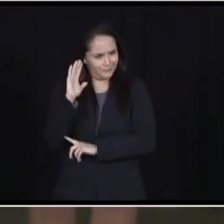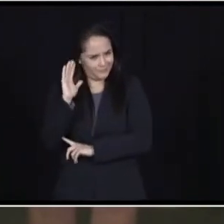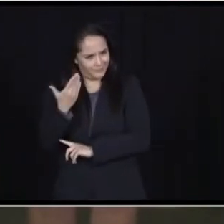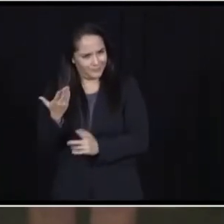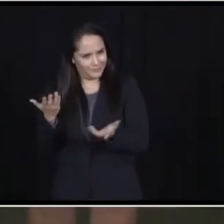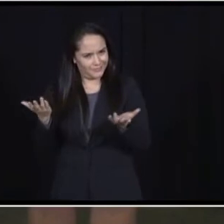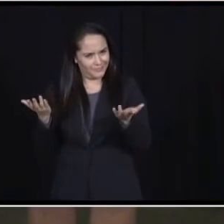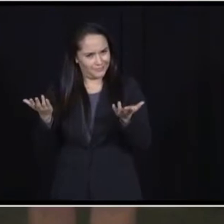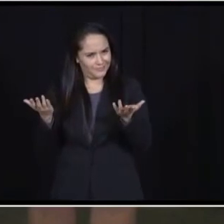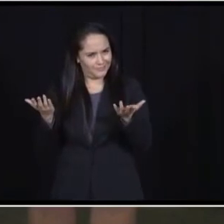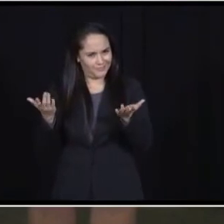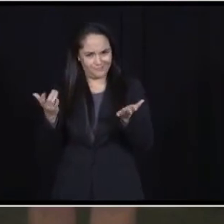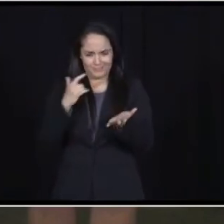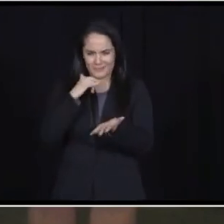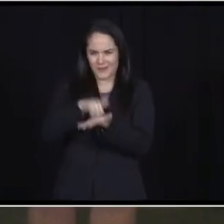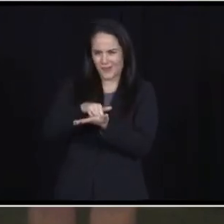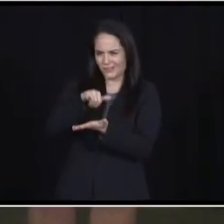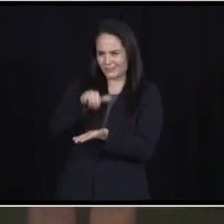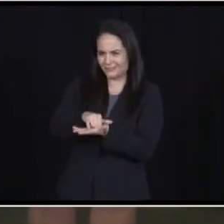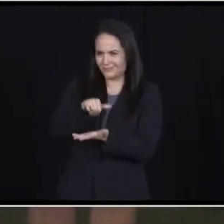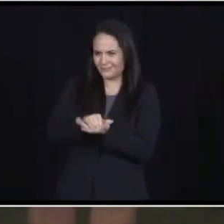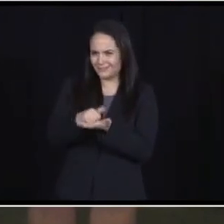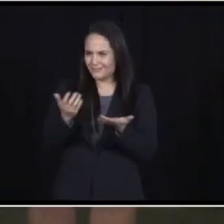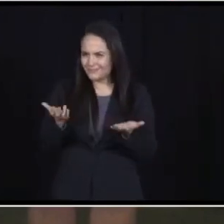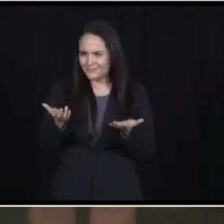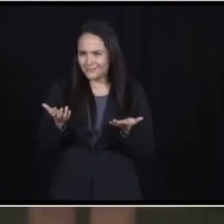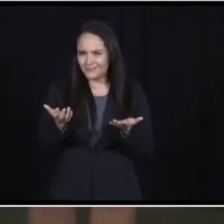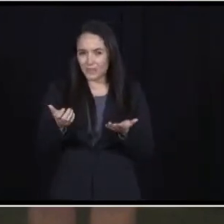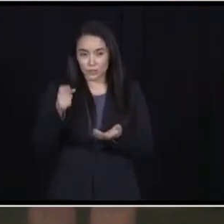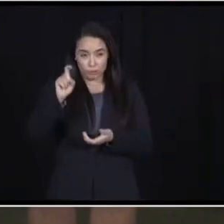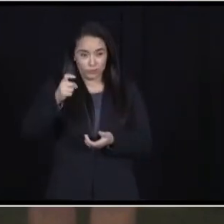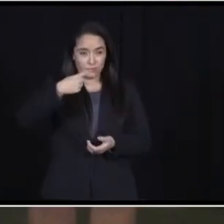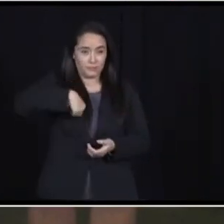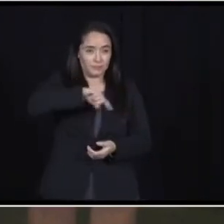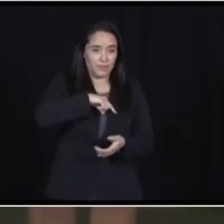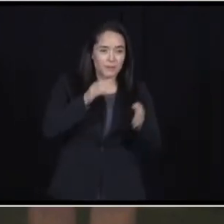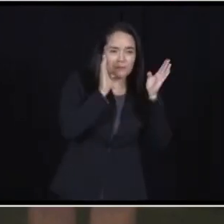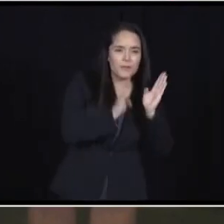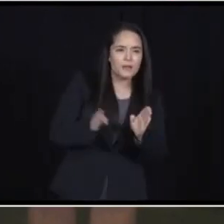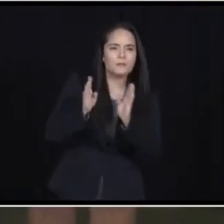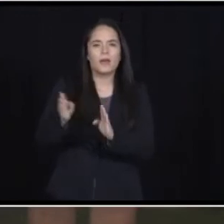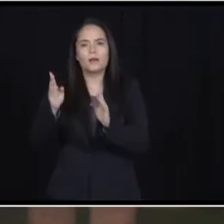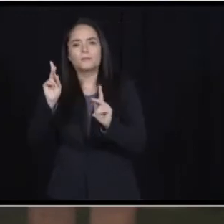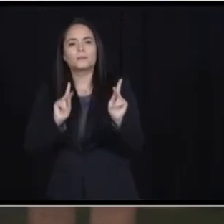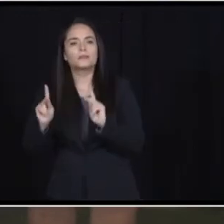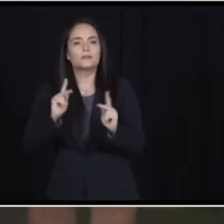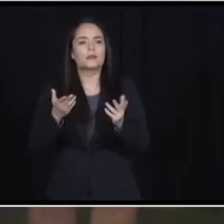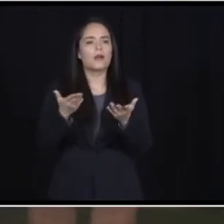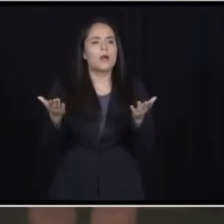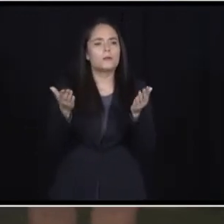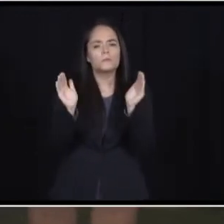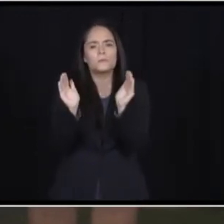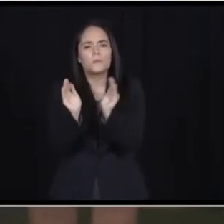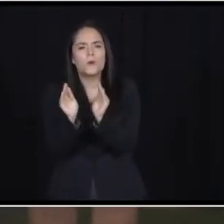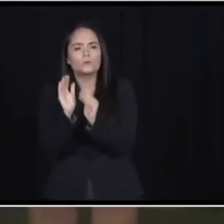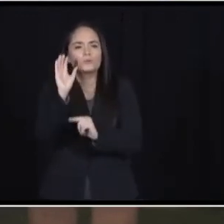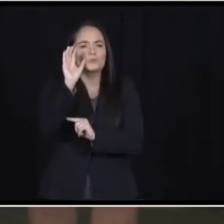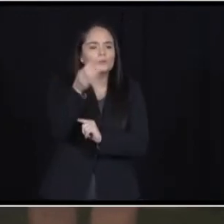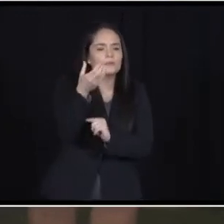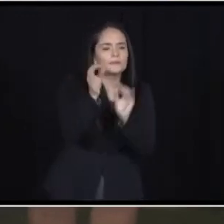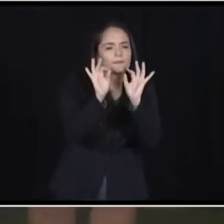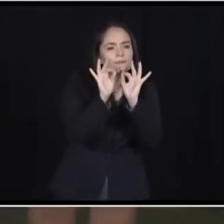not going to happen. Shouldn't we be preparing people to plan for a smaller Christmas with just their family, their people